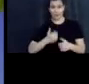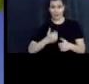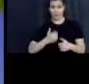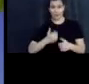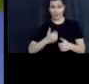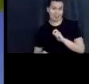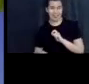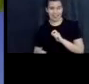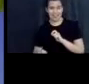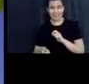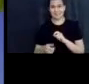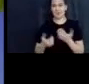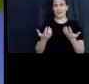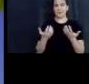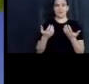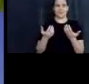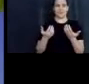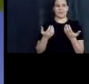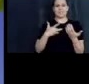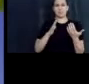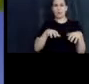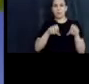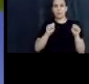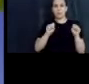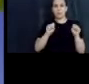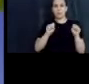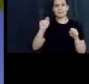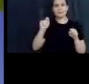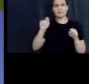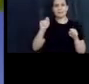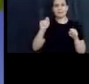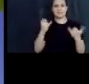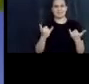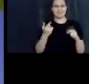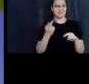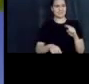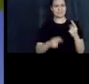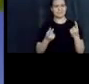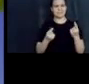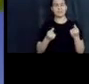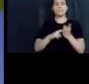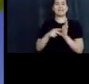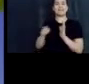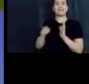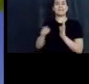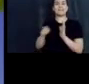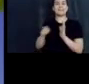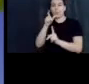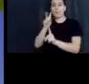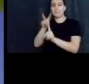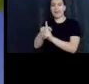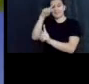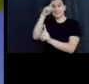your SATs or anything like that. So this is going to apply for just summer and fall 2020 applicants. If you are a freshman or a